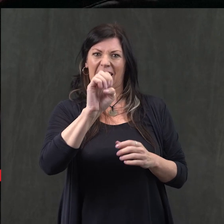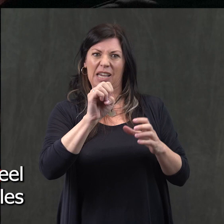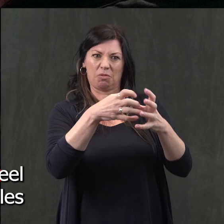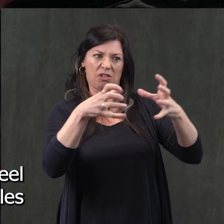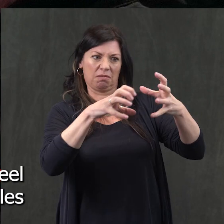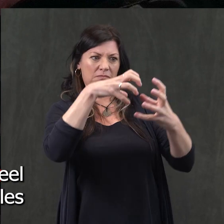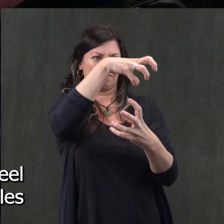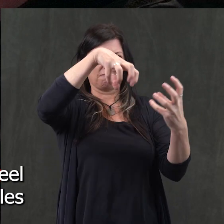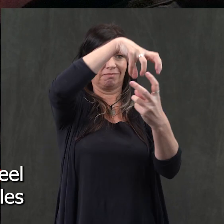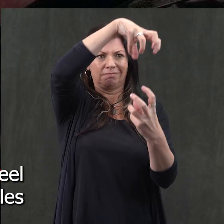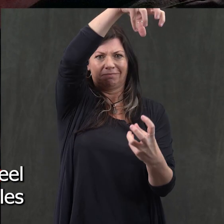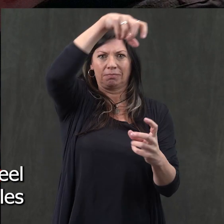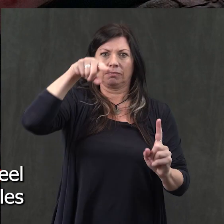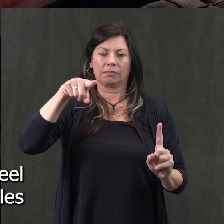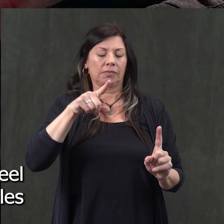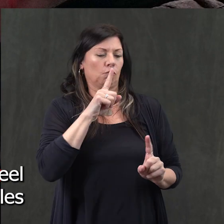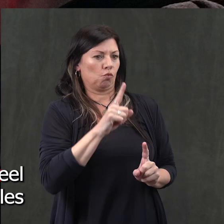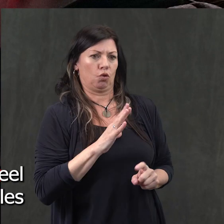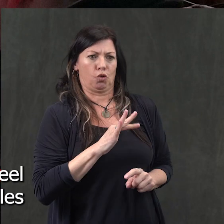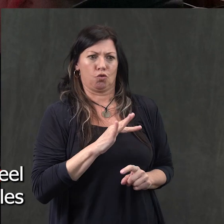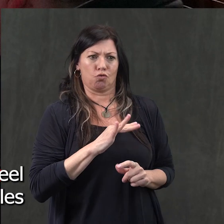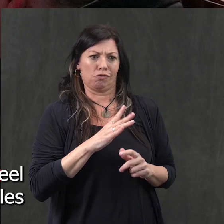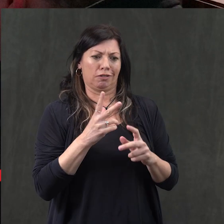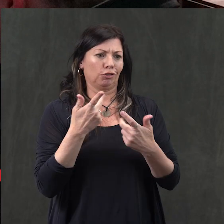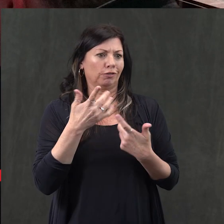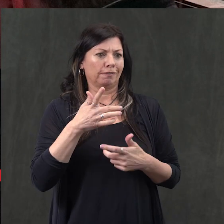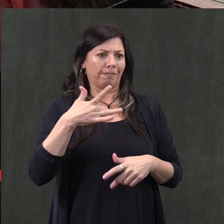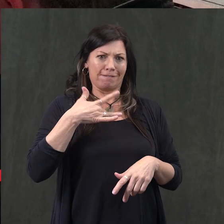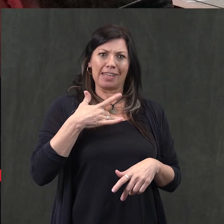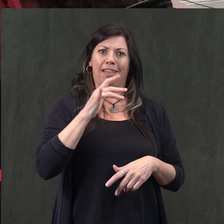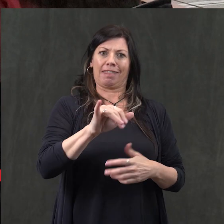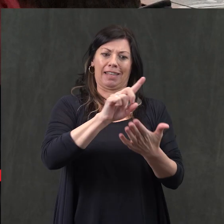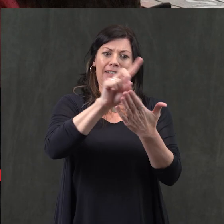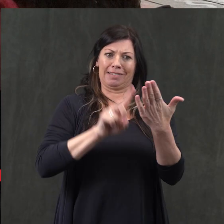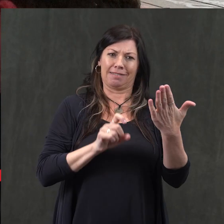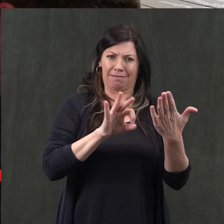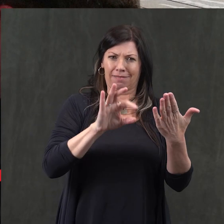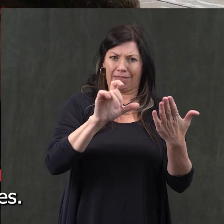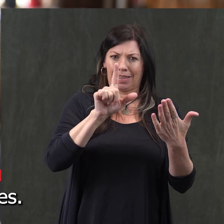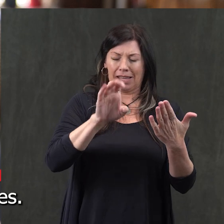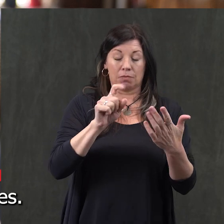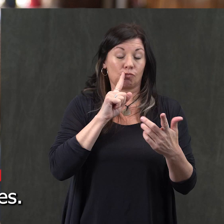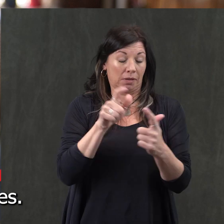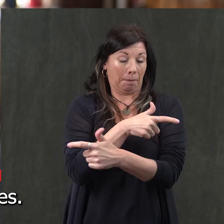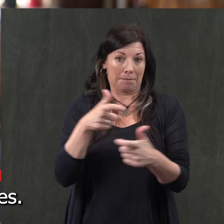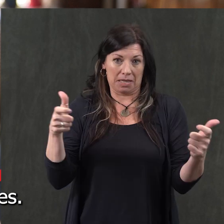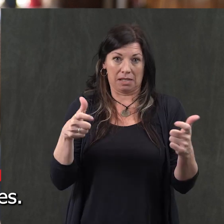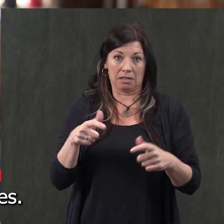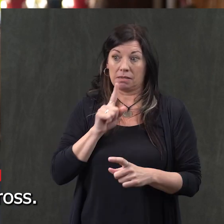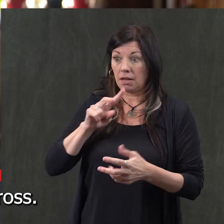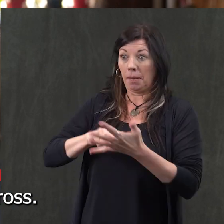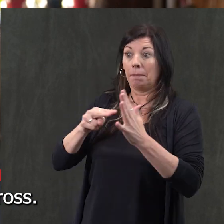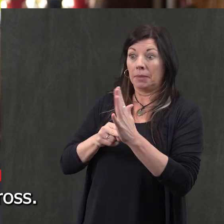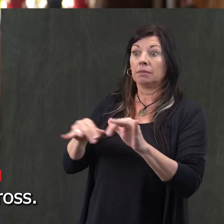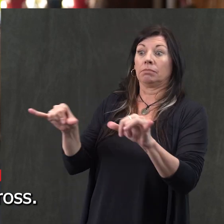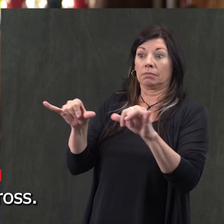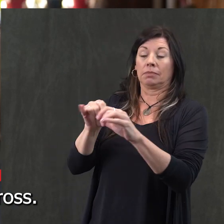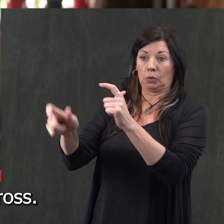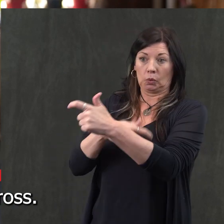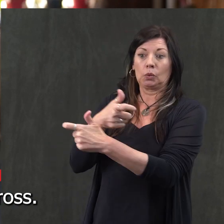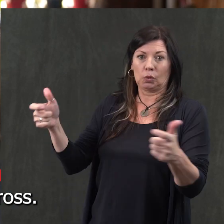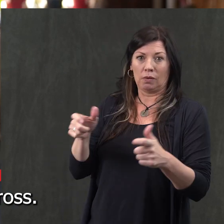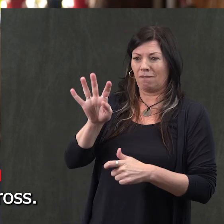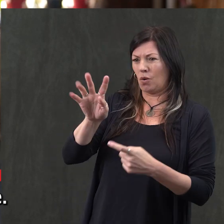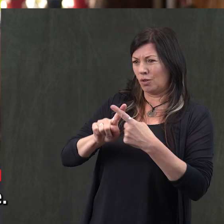suspension cable. It was also really cool to feel the design of the cables and how they all came together basically. They were pretty big cables. 4 or 5